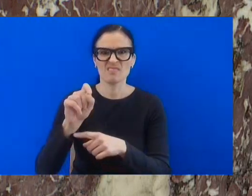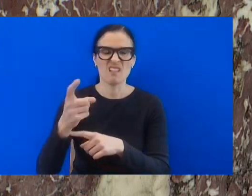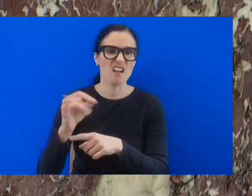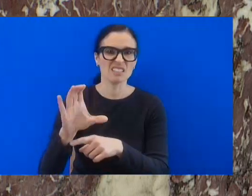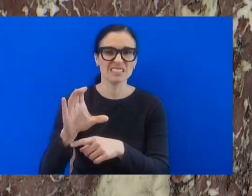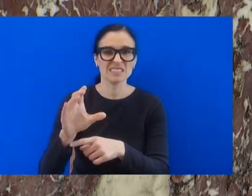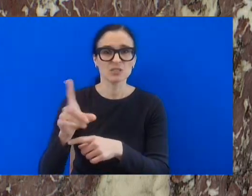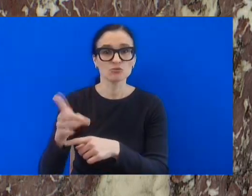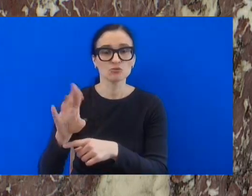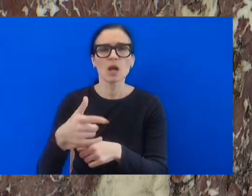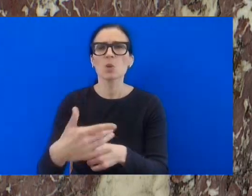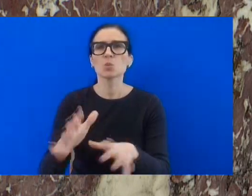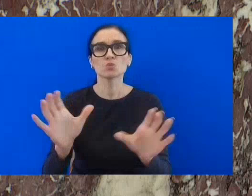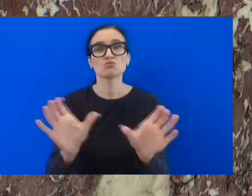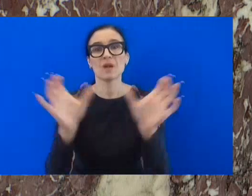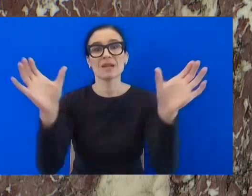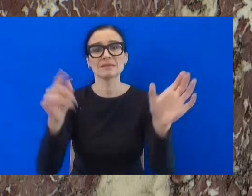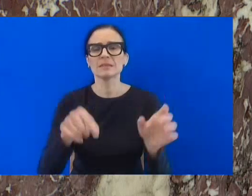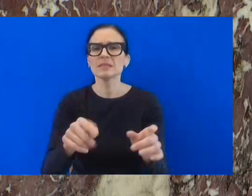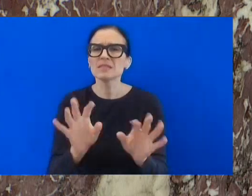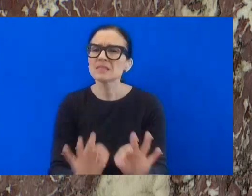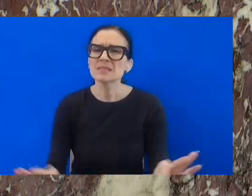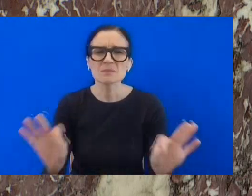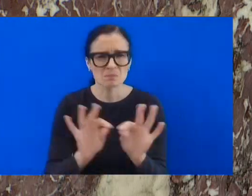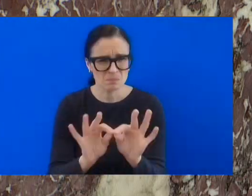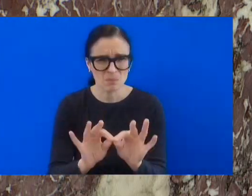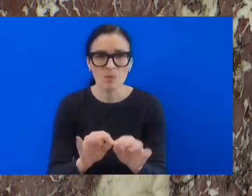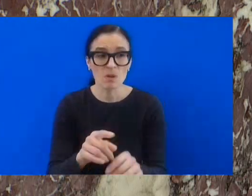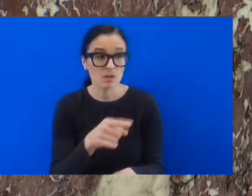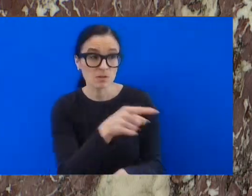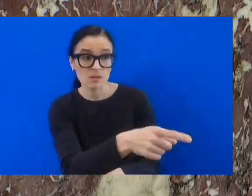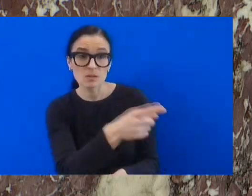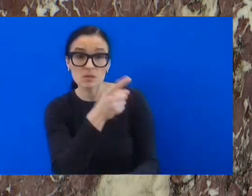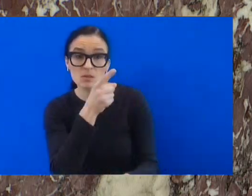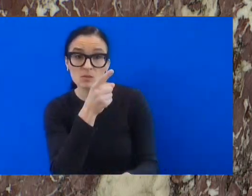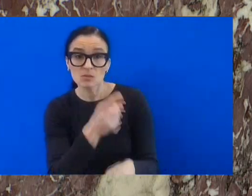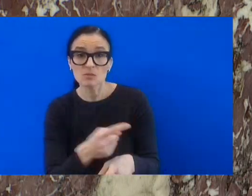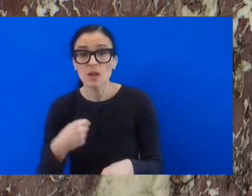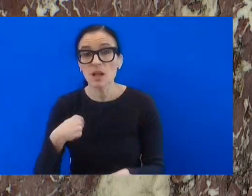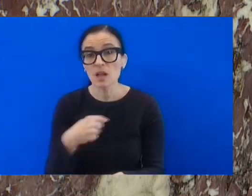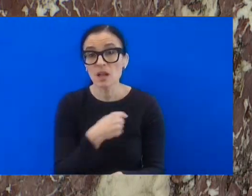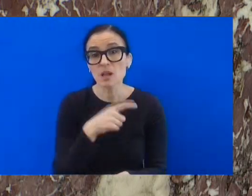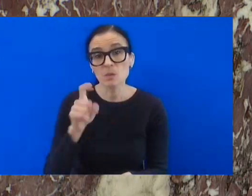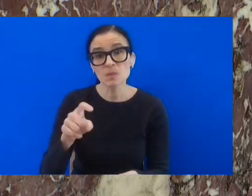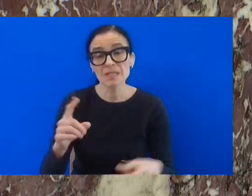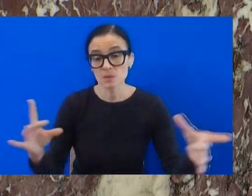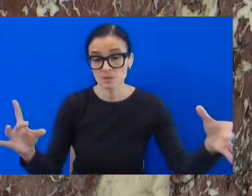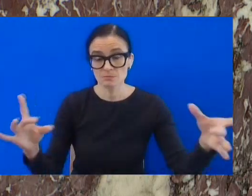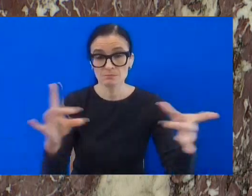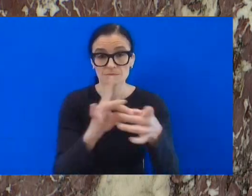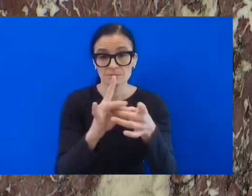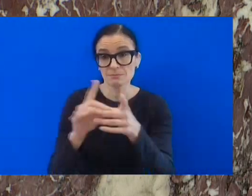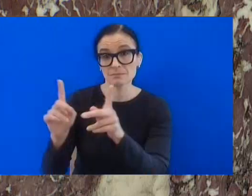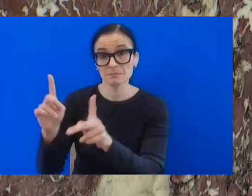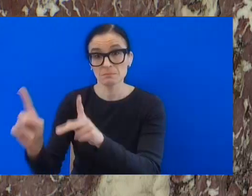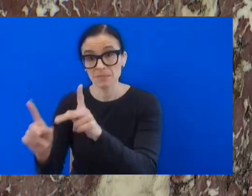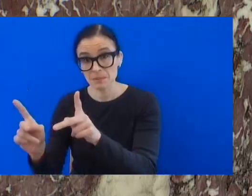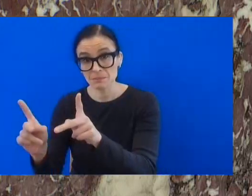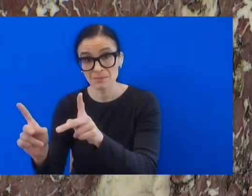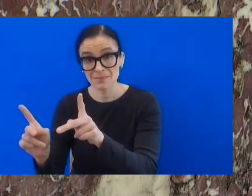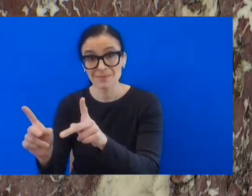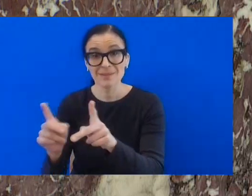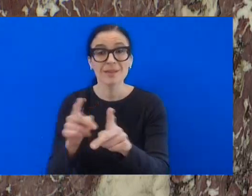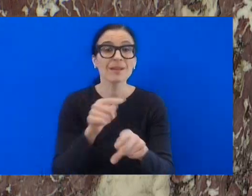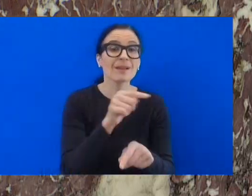the honourable member is absolutely correct that we need to connect people to the services that they need, and that is the priority of this